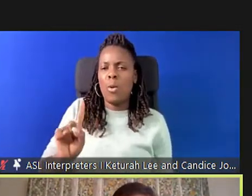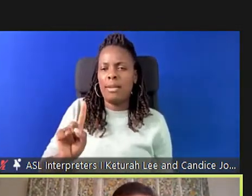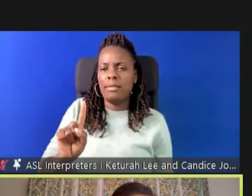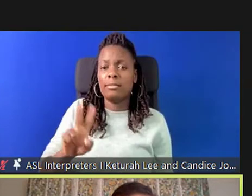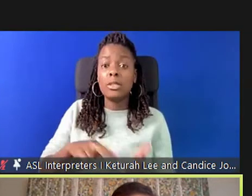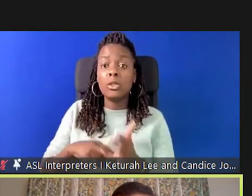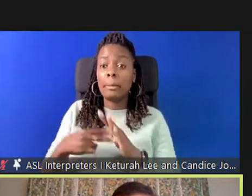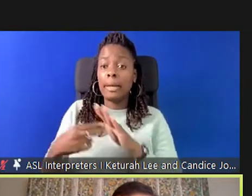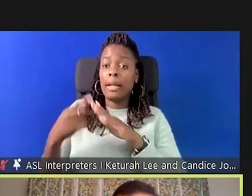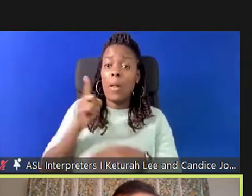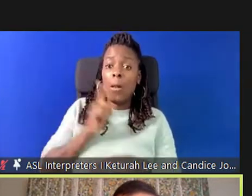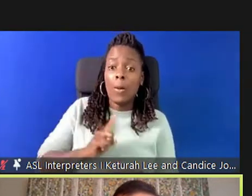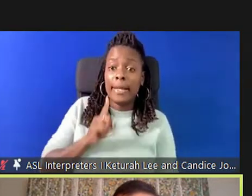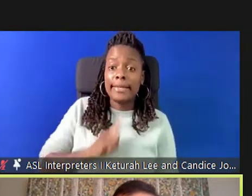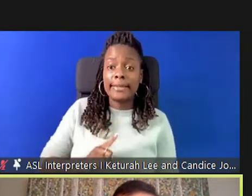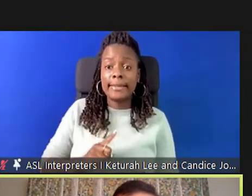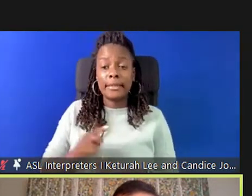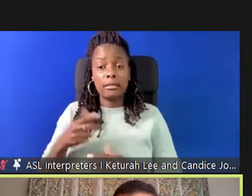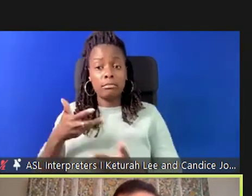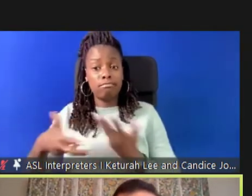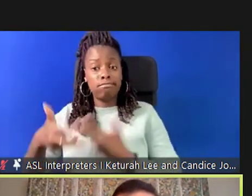separate social experiences.